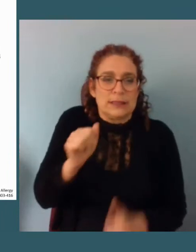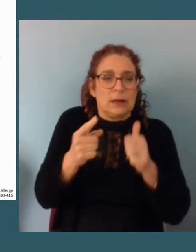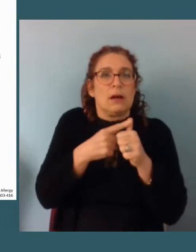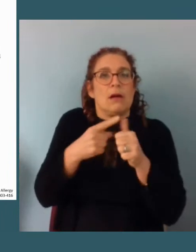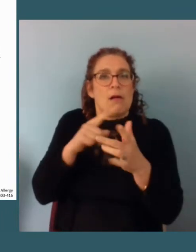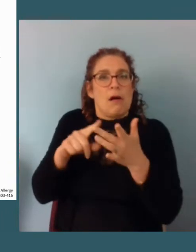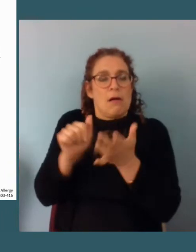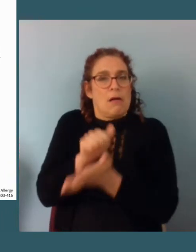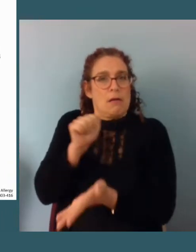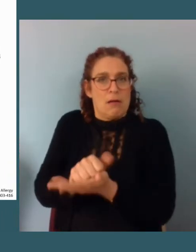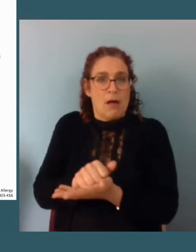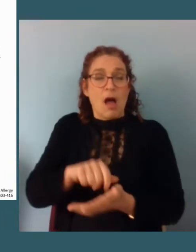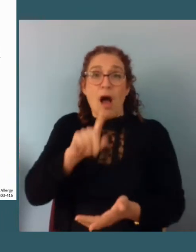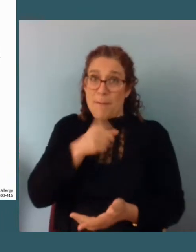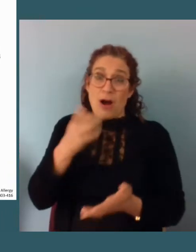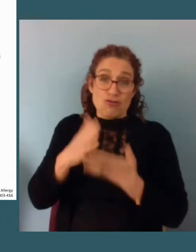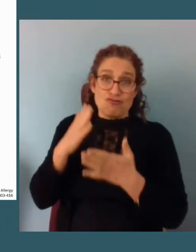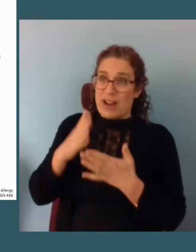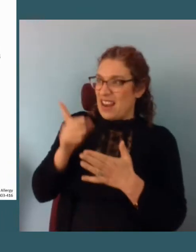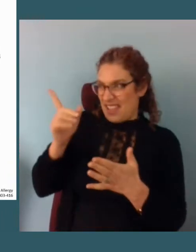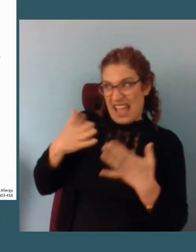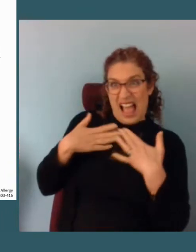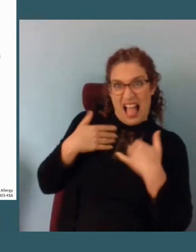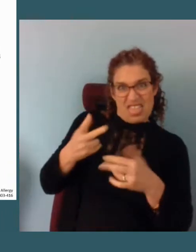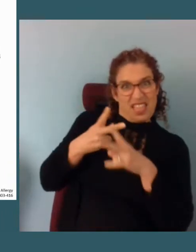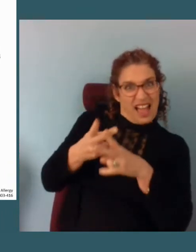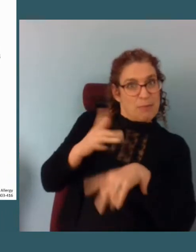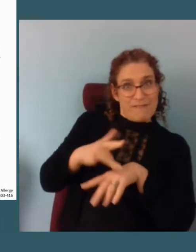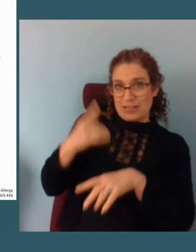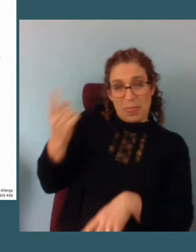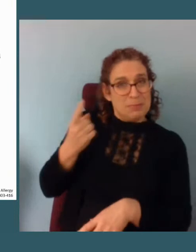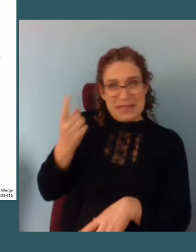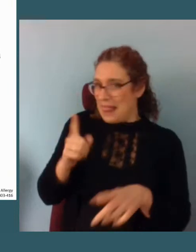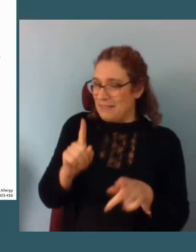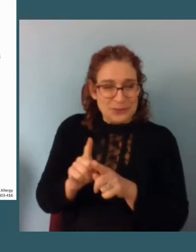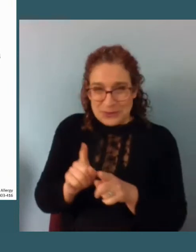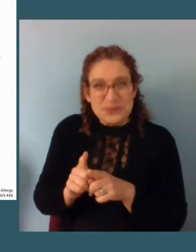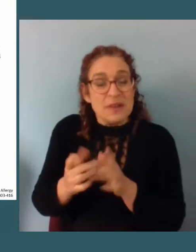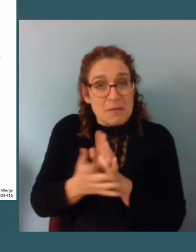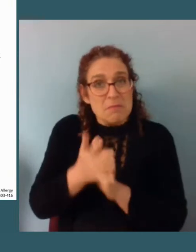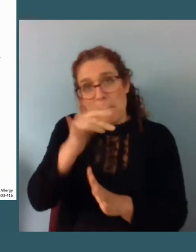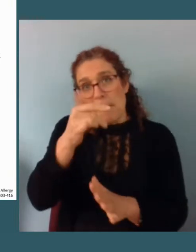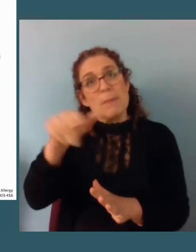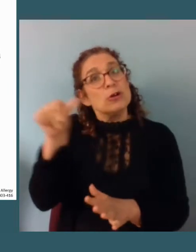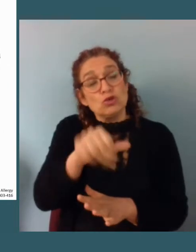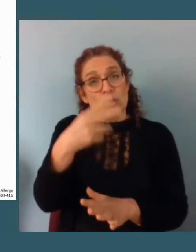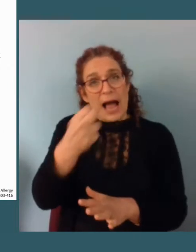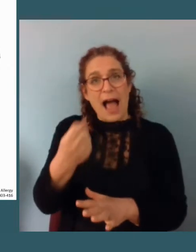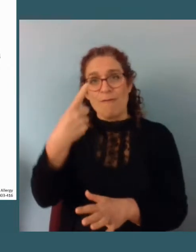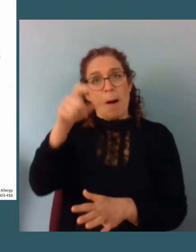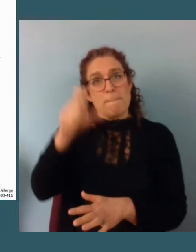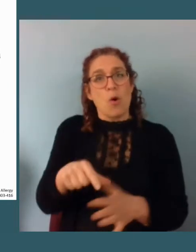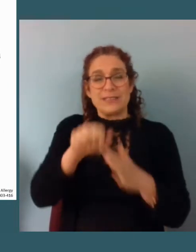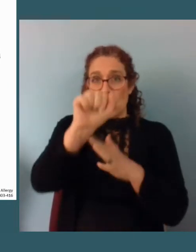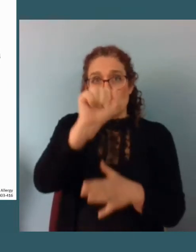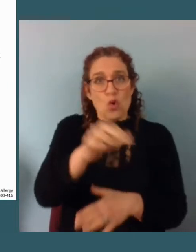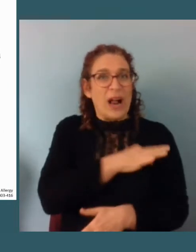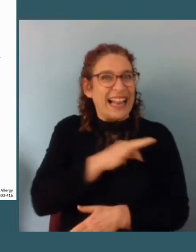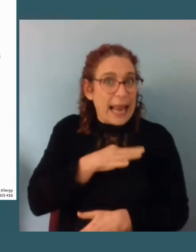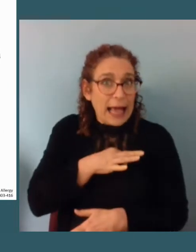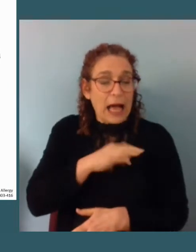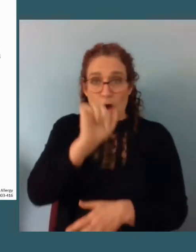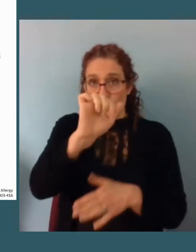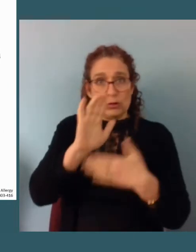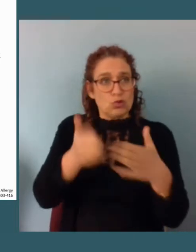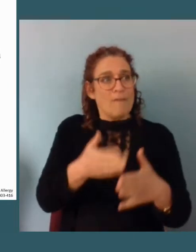when actually healthcare professionals do too. So think about whether you can have a training advocate in your clinic or your service, and don't assume